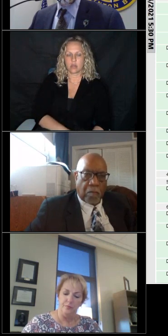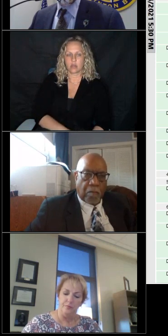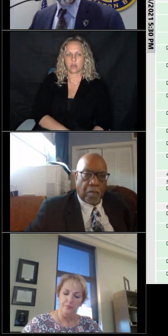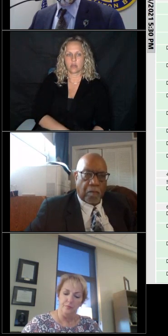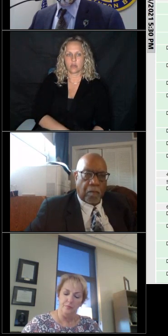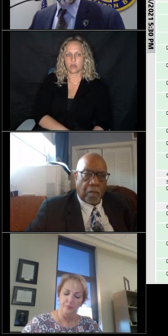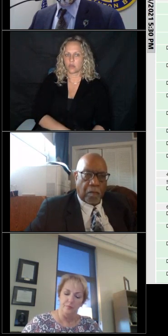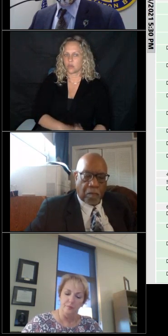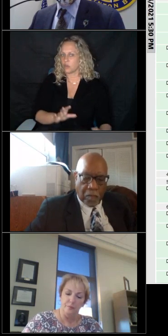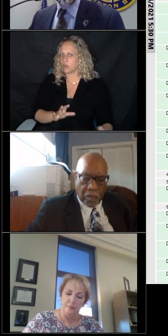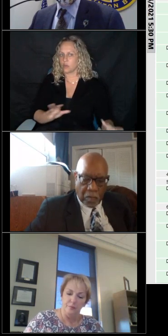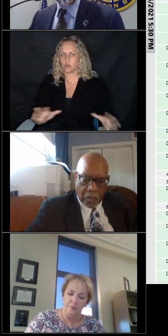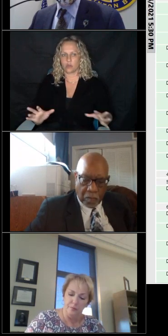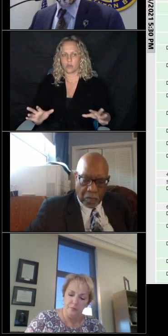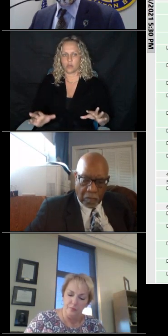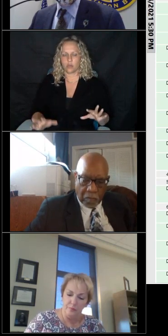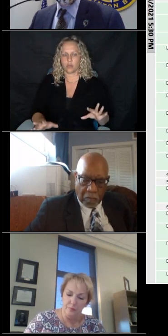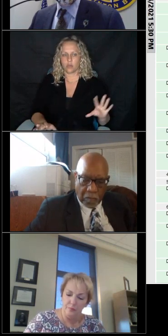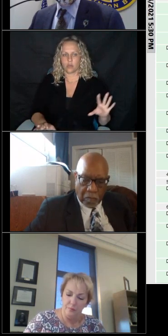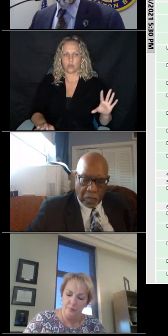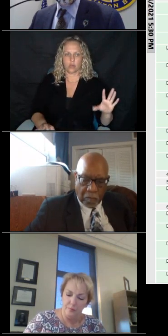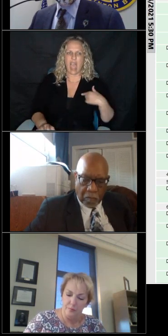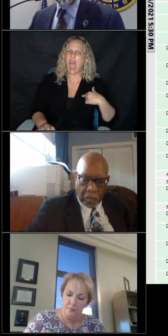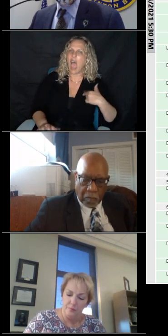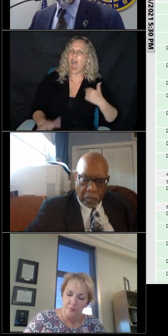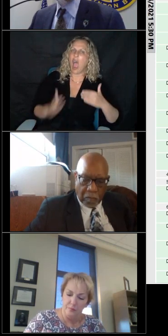My mistake. I'll go behind him.